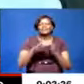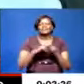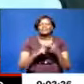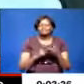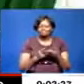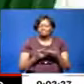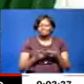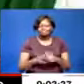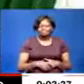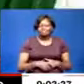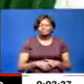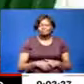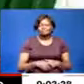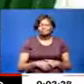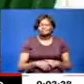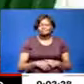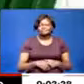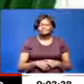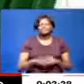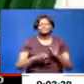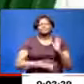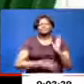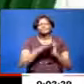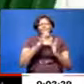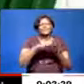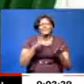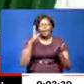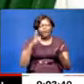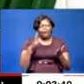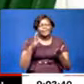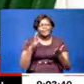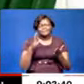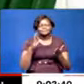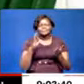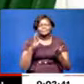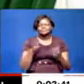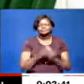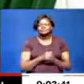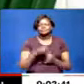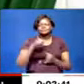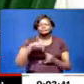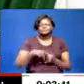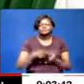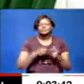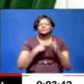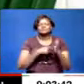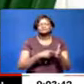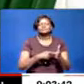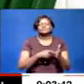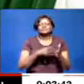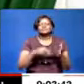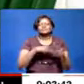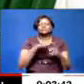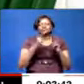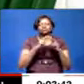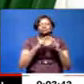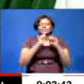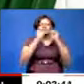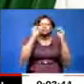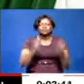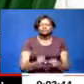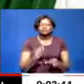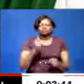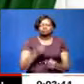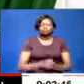further and developed more vibrant applications like the National Addressing System of Kenya, a